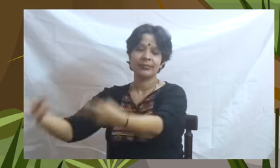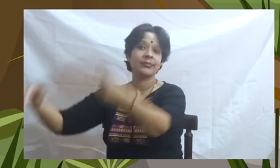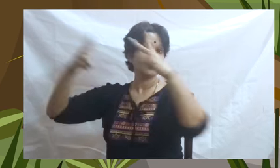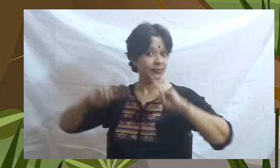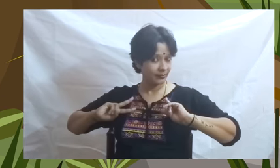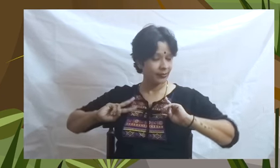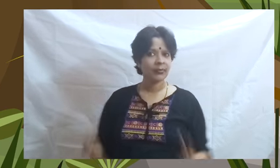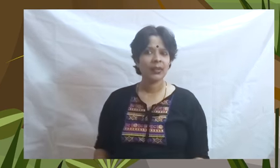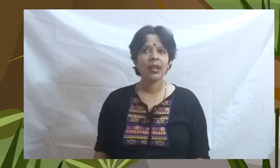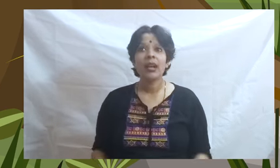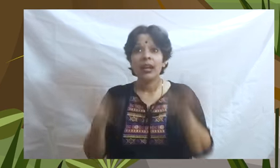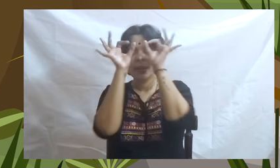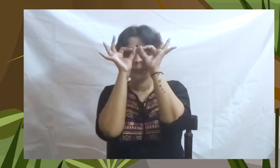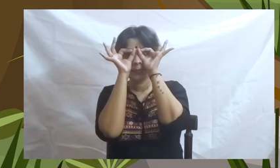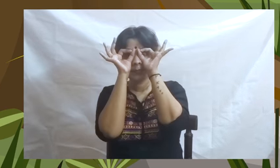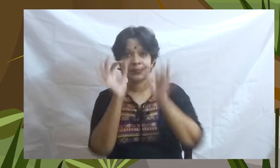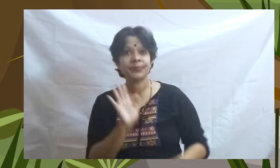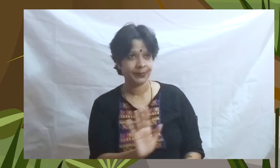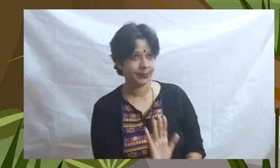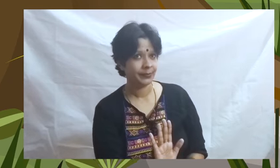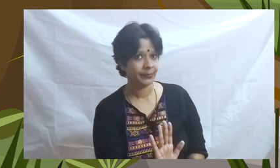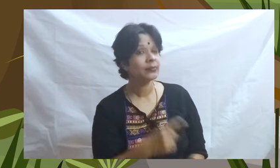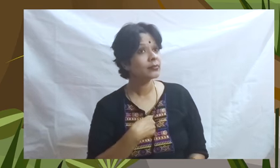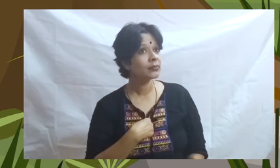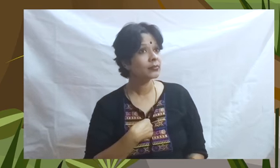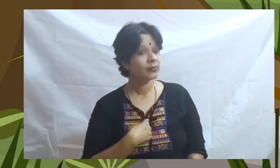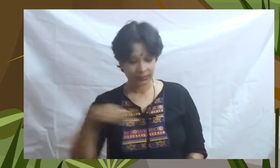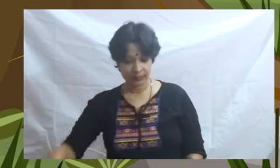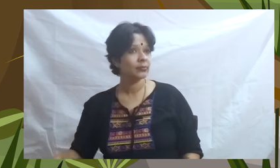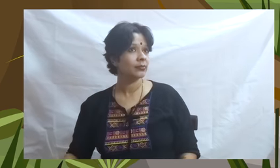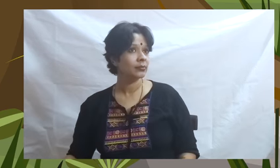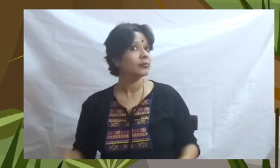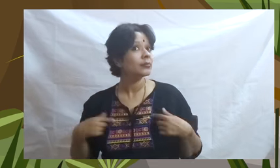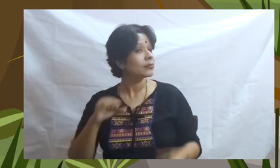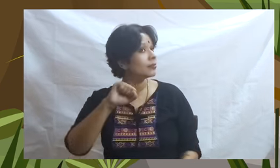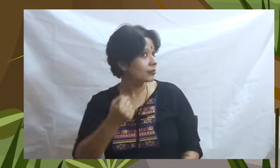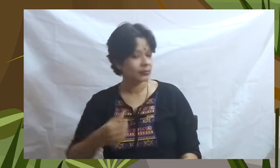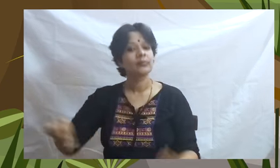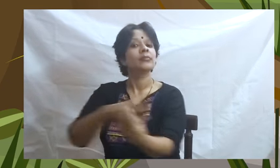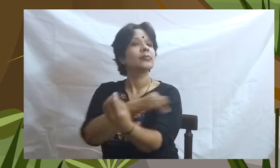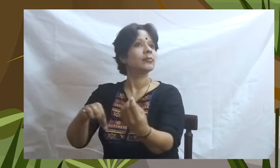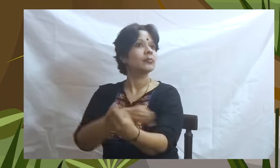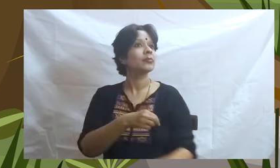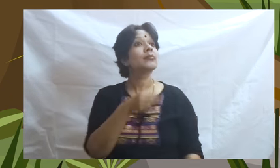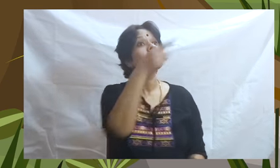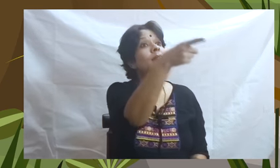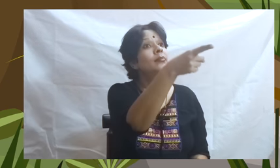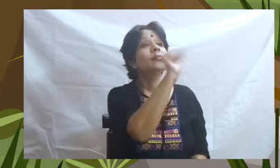saucily that he had as much right to his place in the sun as the owl had to her place in the old oak.